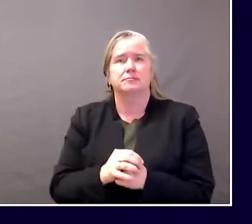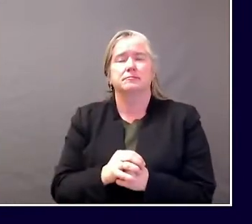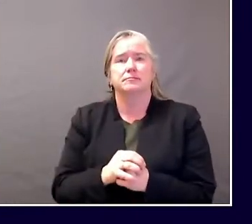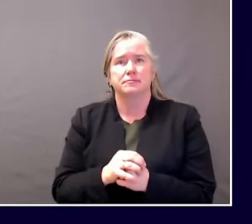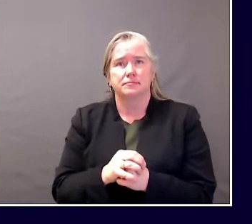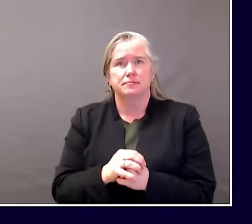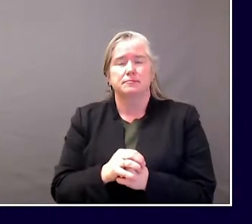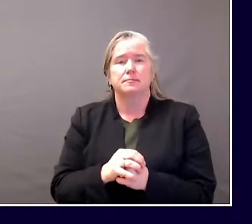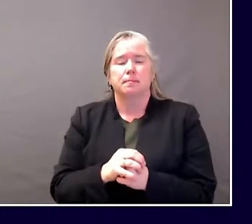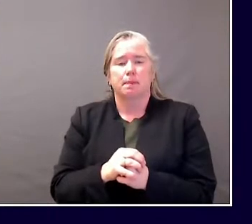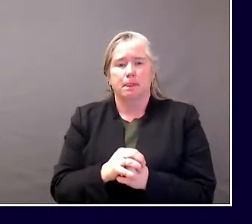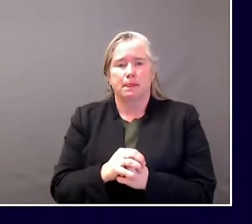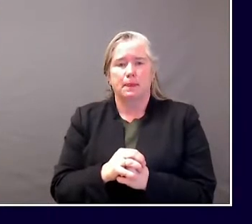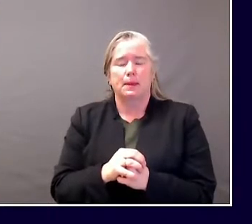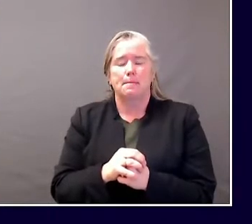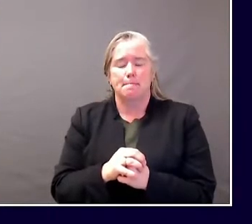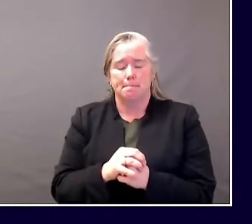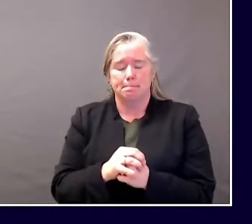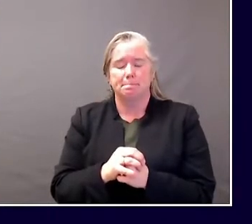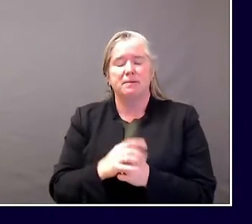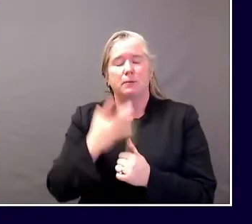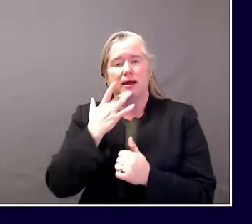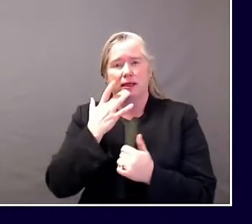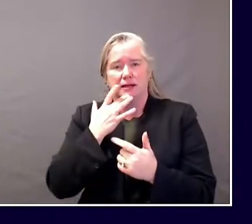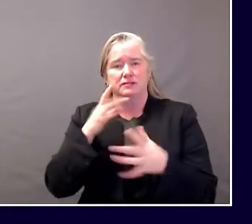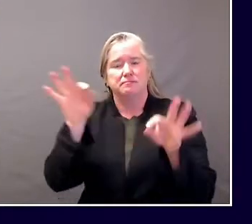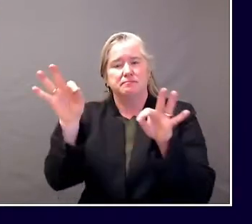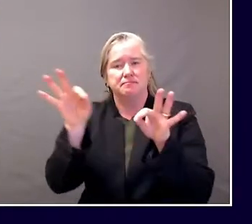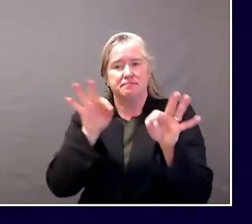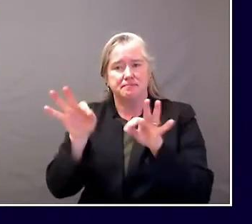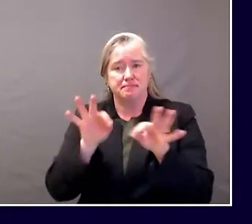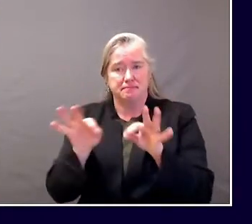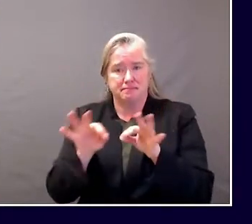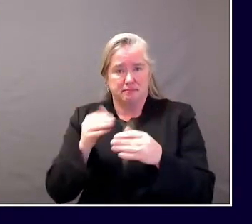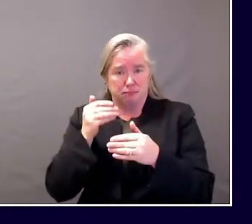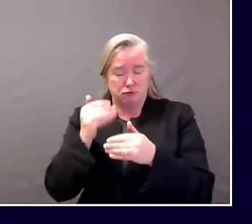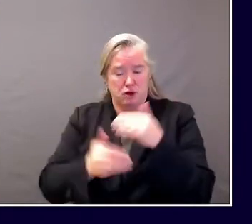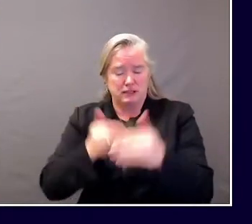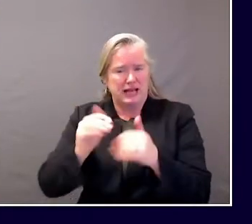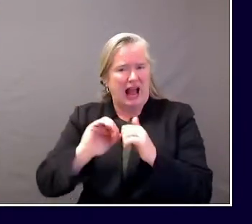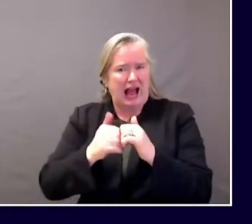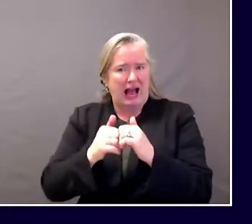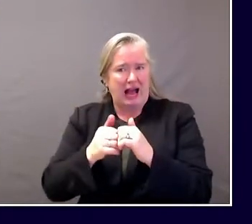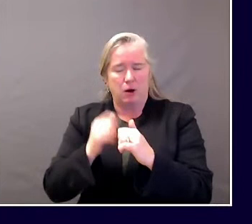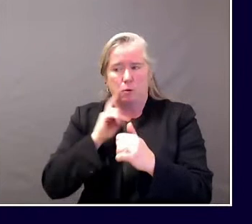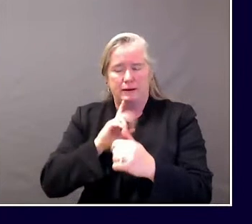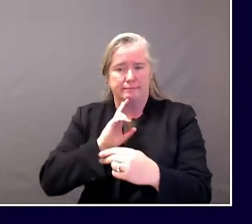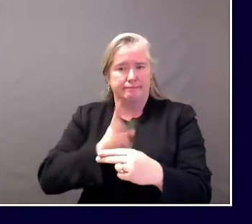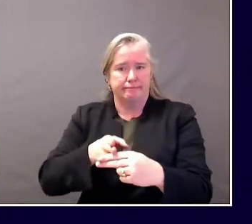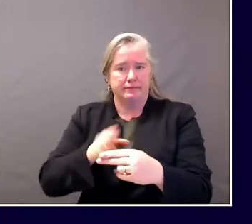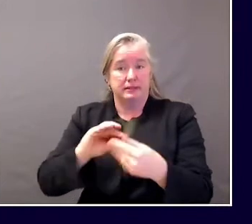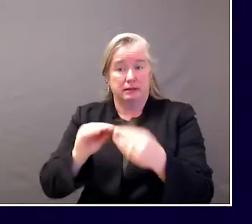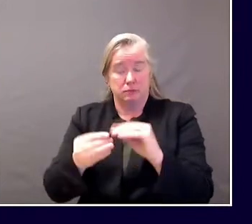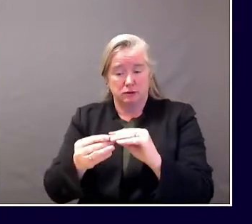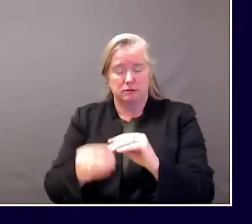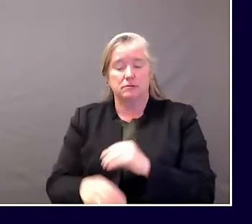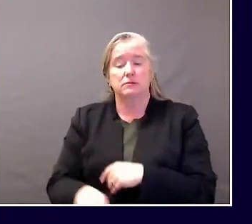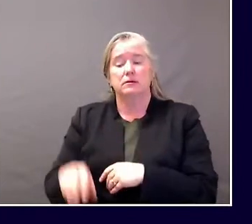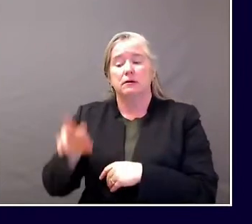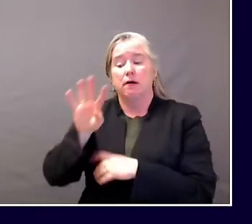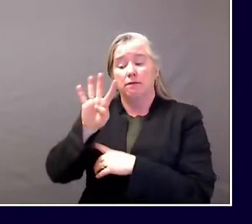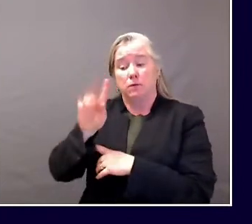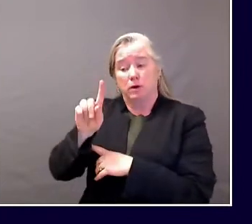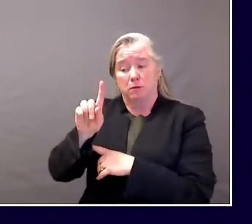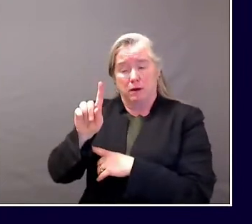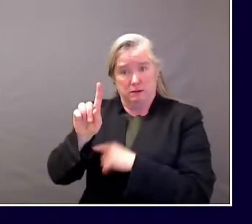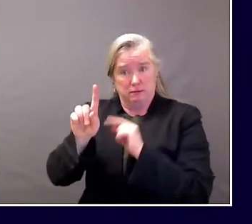moment to walk through this process, which I hope will illuminate why 35 of those 41 deaths, even